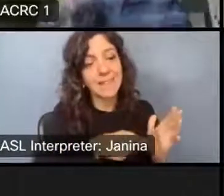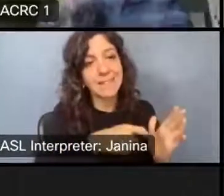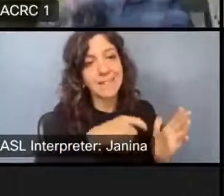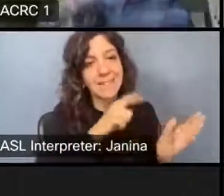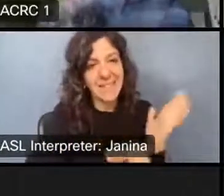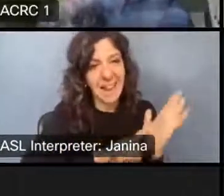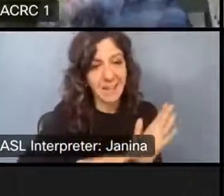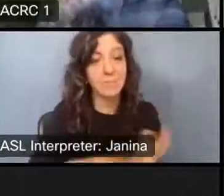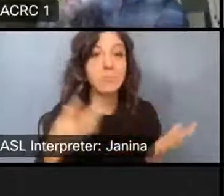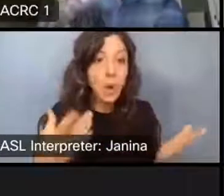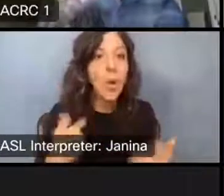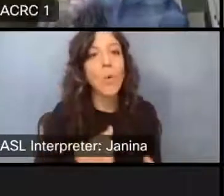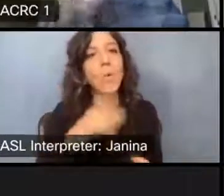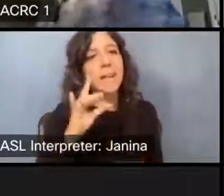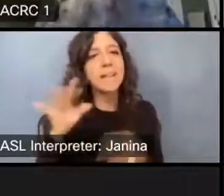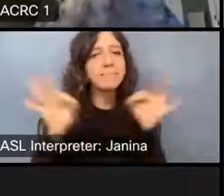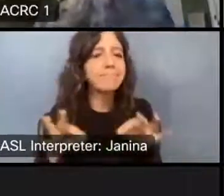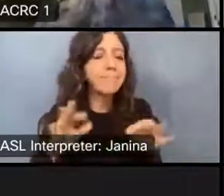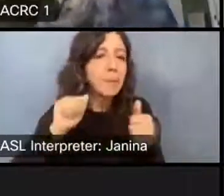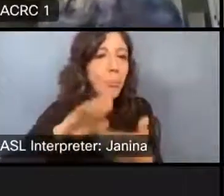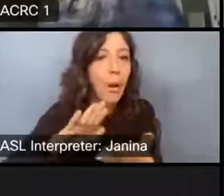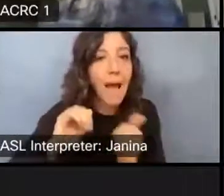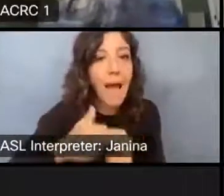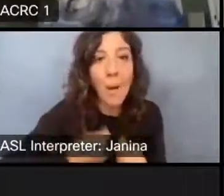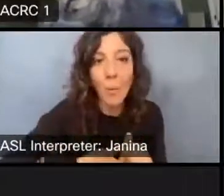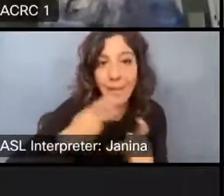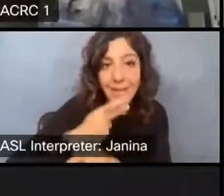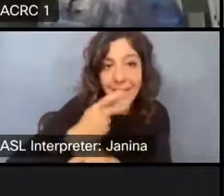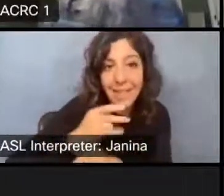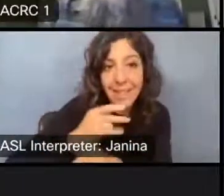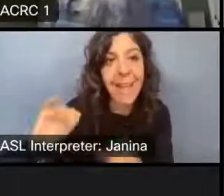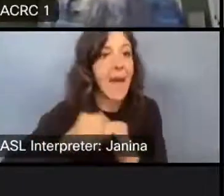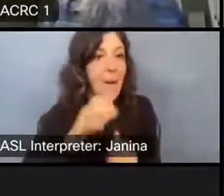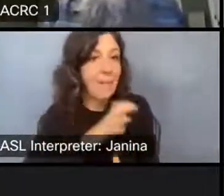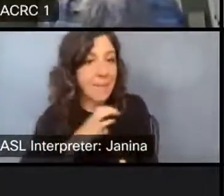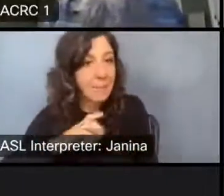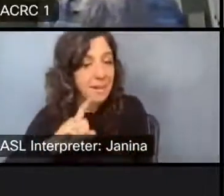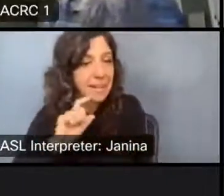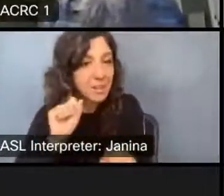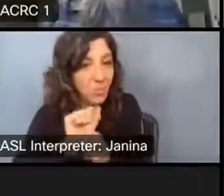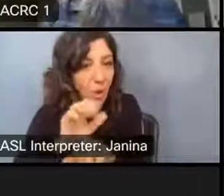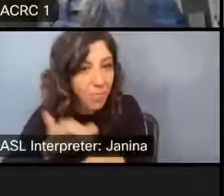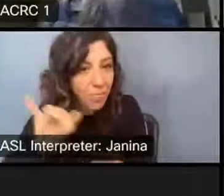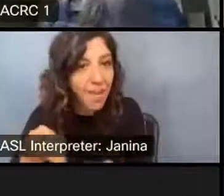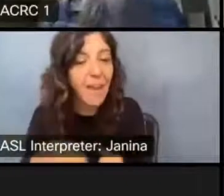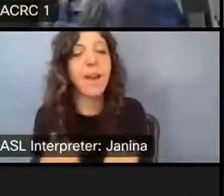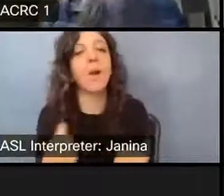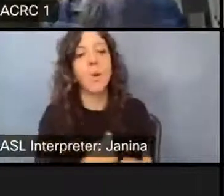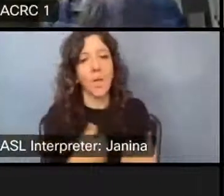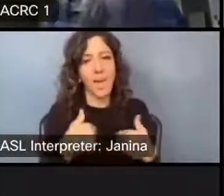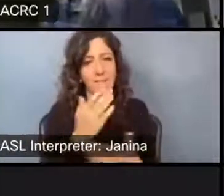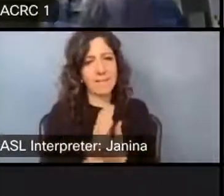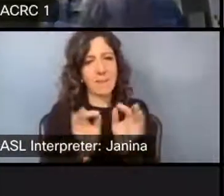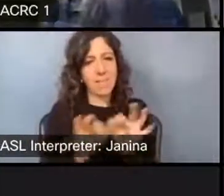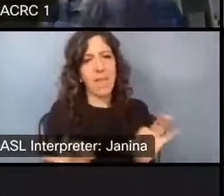through the methodology of how we came about that, how the committee has been working on this. There is some language in the that has been